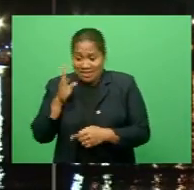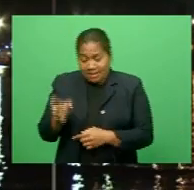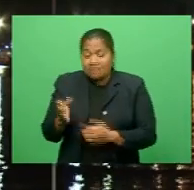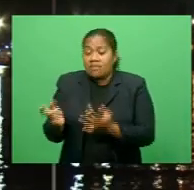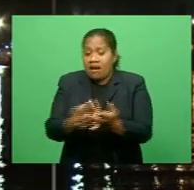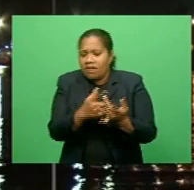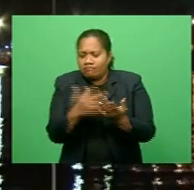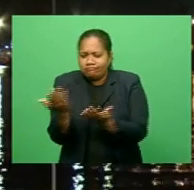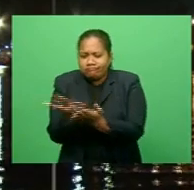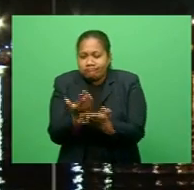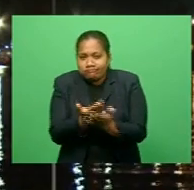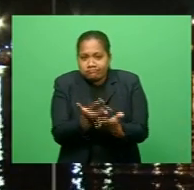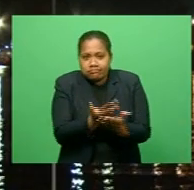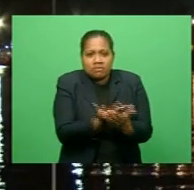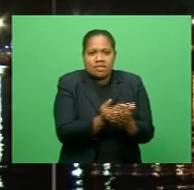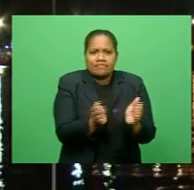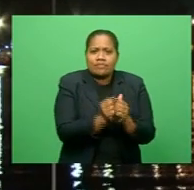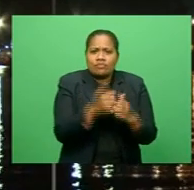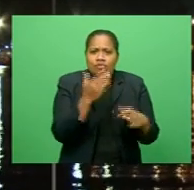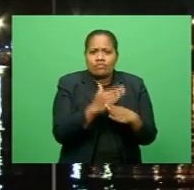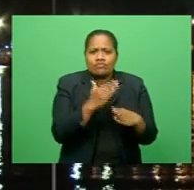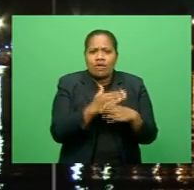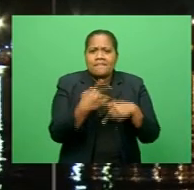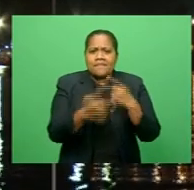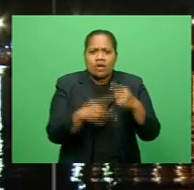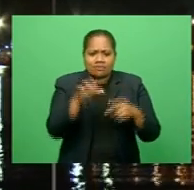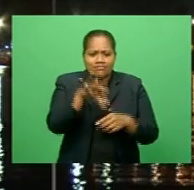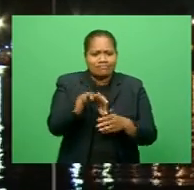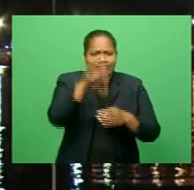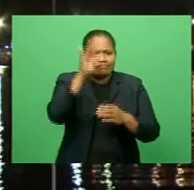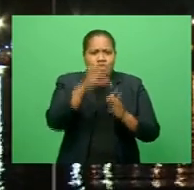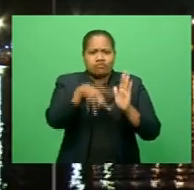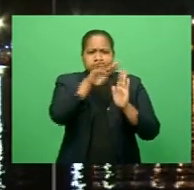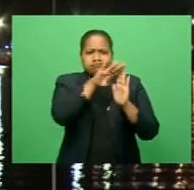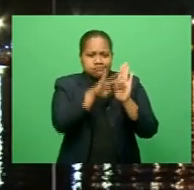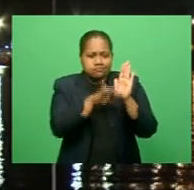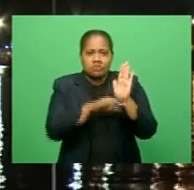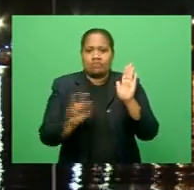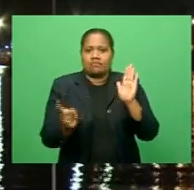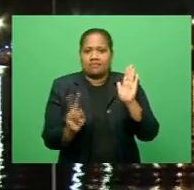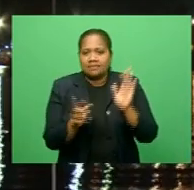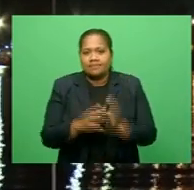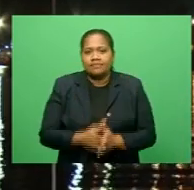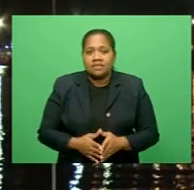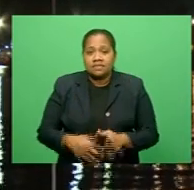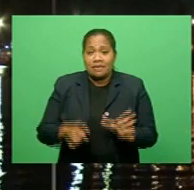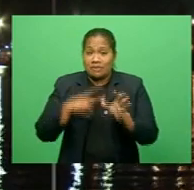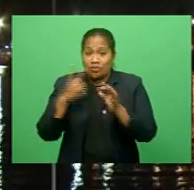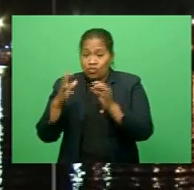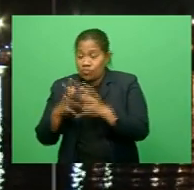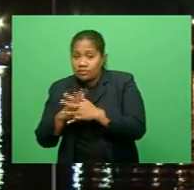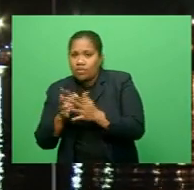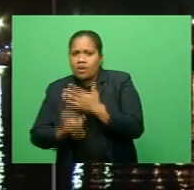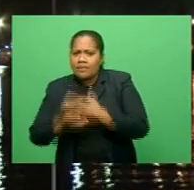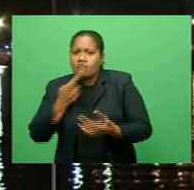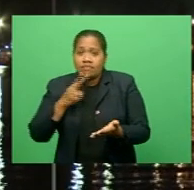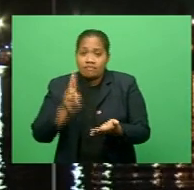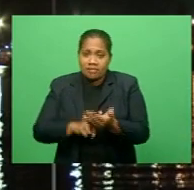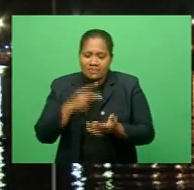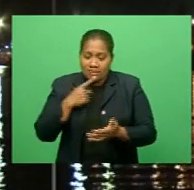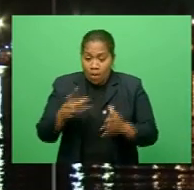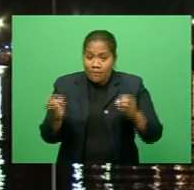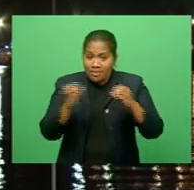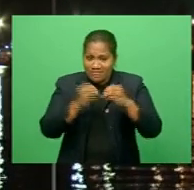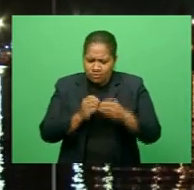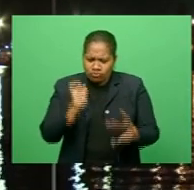legal actions against the appointment criteria. Apinisa Wangarandovo reports Mbulitavu says the court is the rightful place